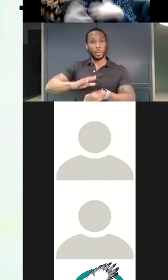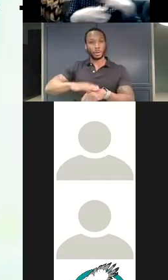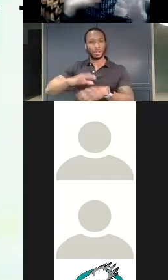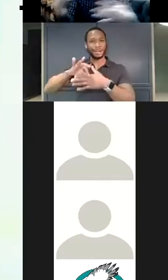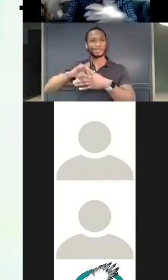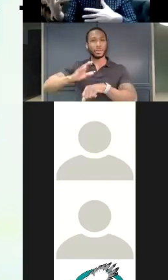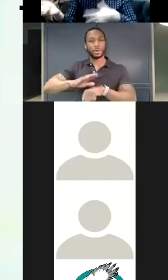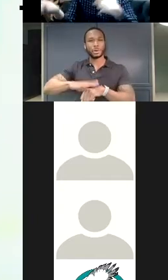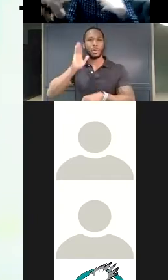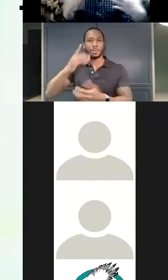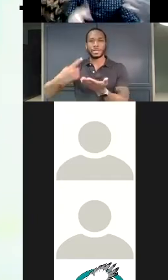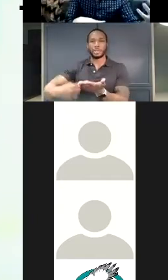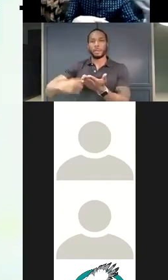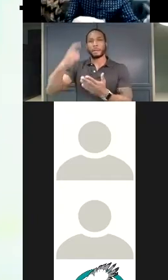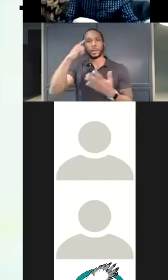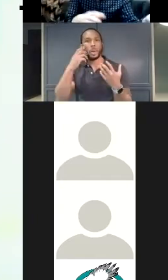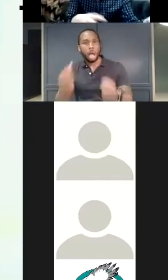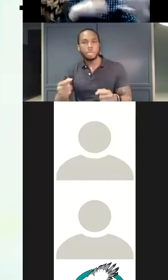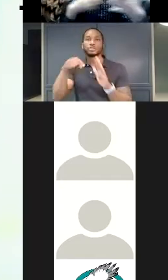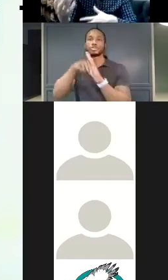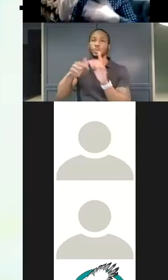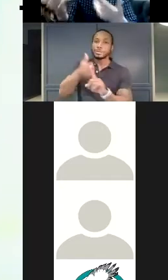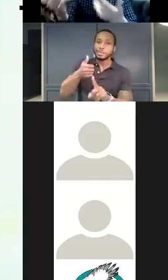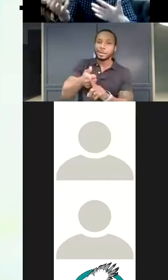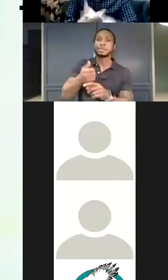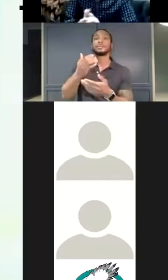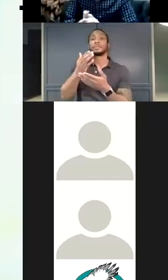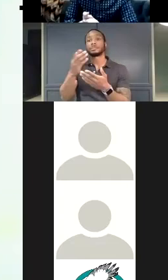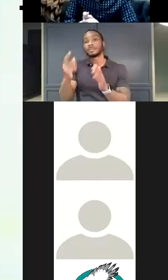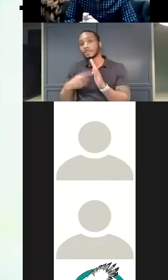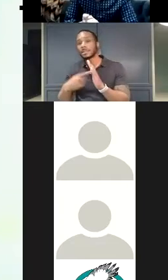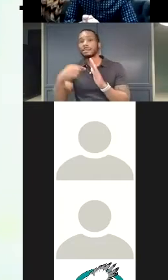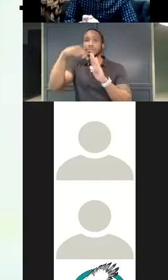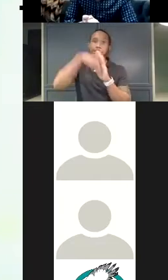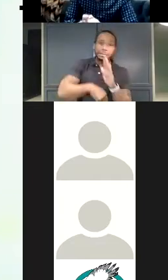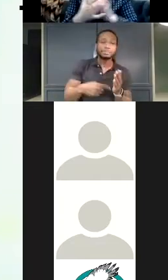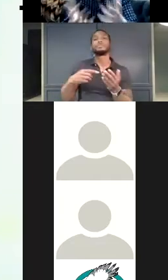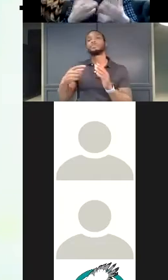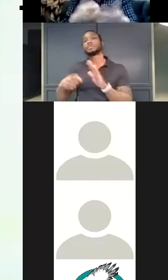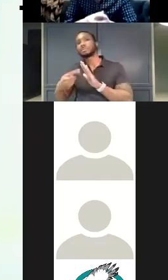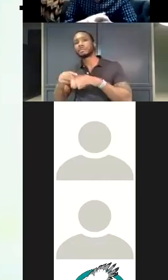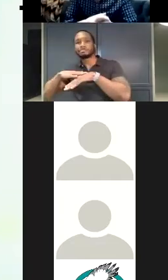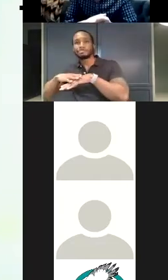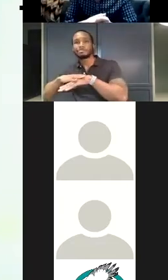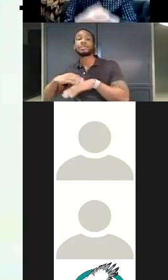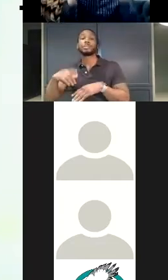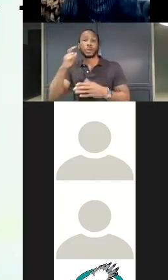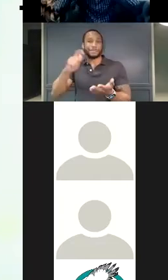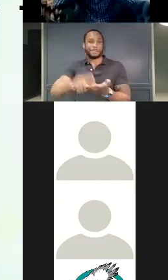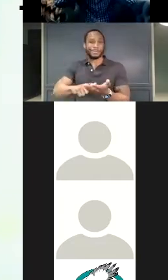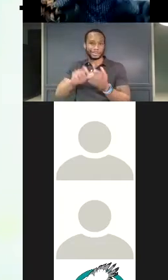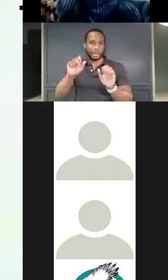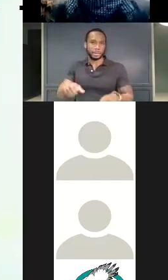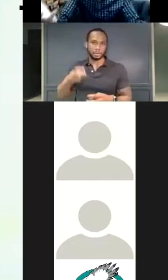mental health and suicide, sometimes in passing, sometimes in more detail. And so I recognize that that can be hard for